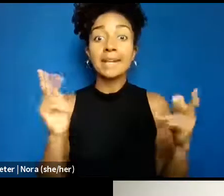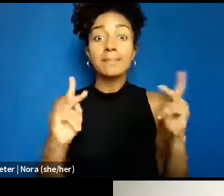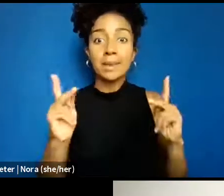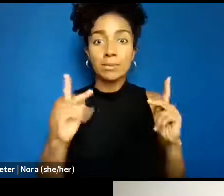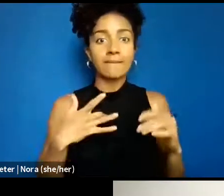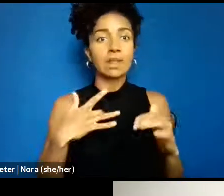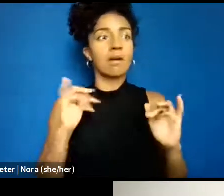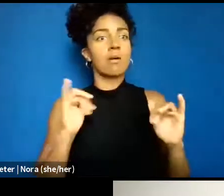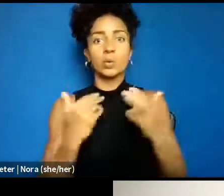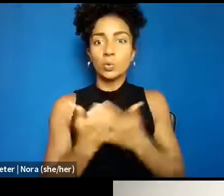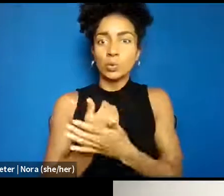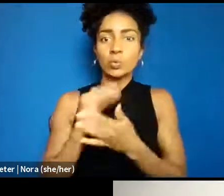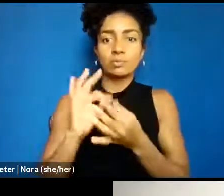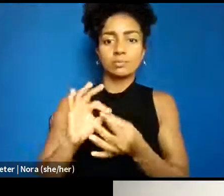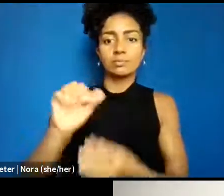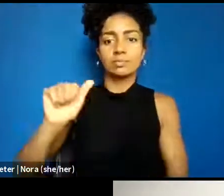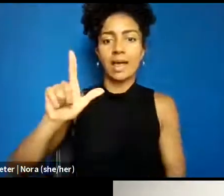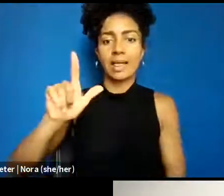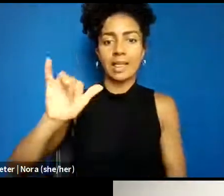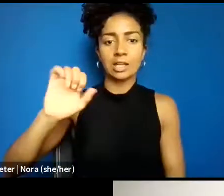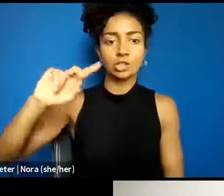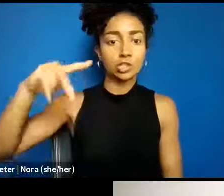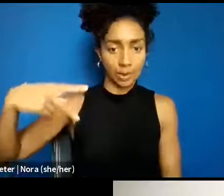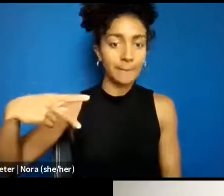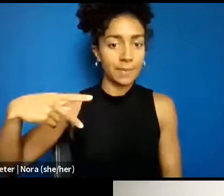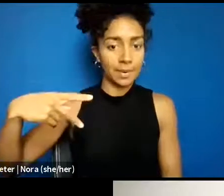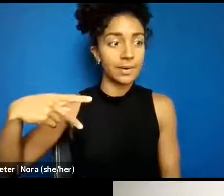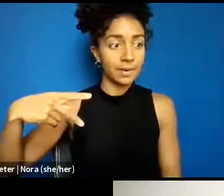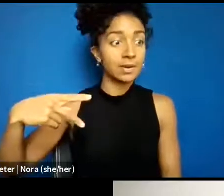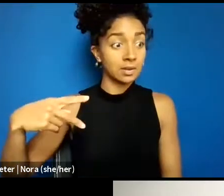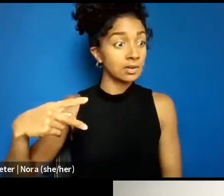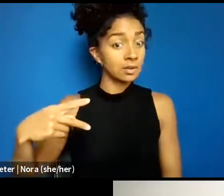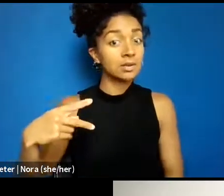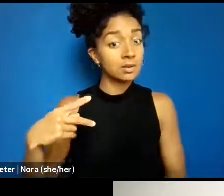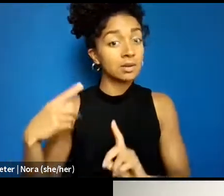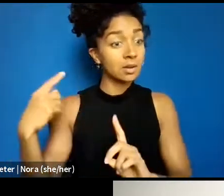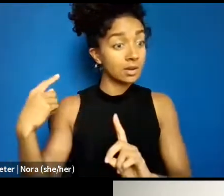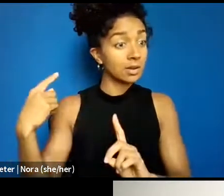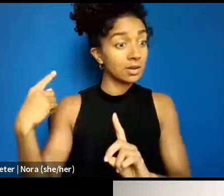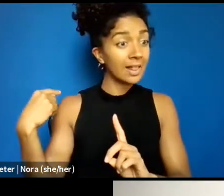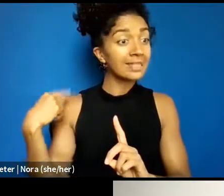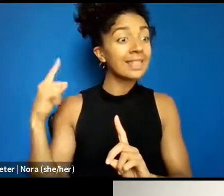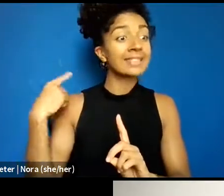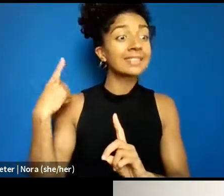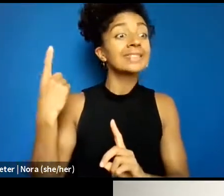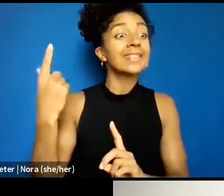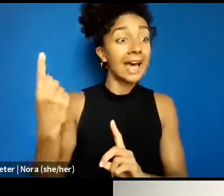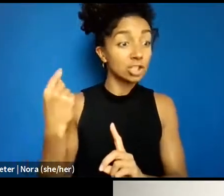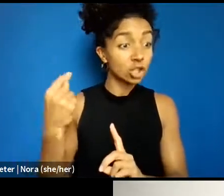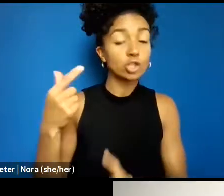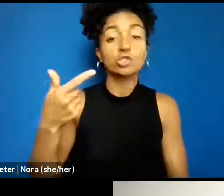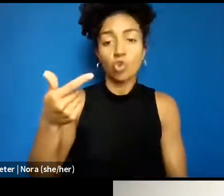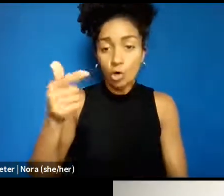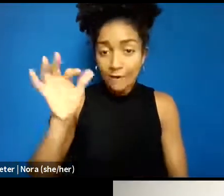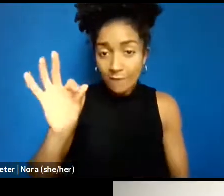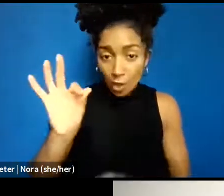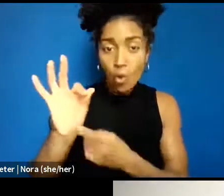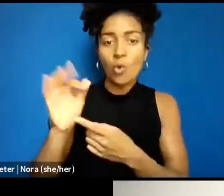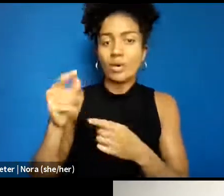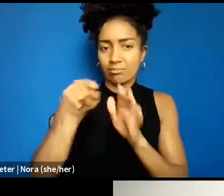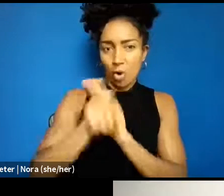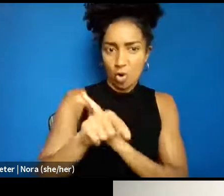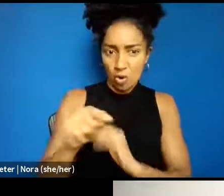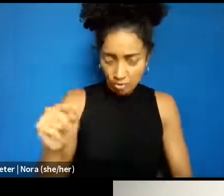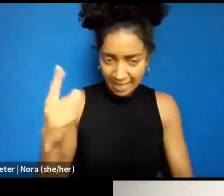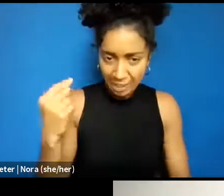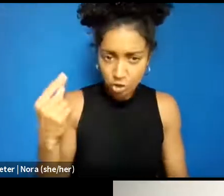George Floyd was murdered last year. And we've been talking for a year, almost a year, about being anti-racist, but have been focused on black and white.